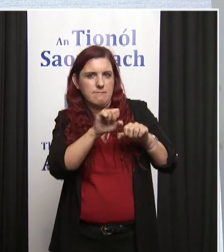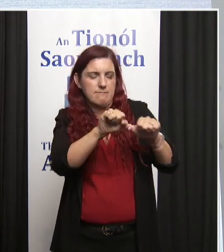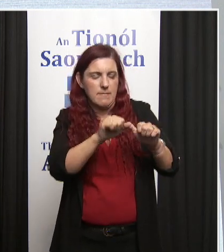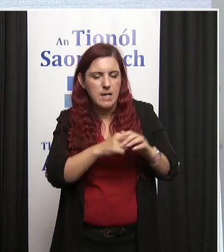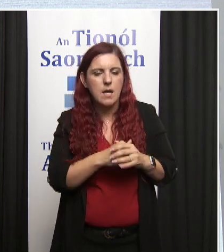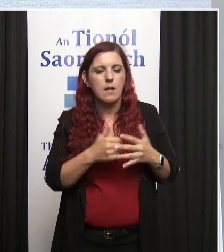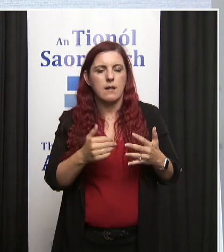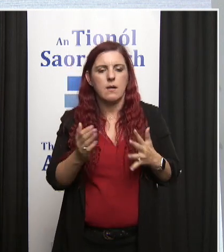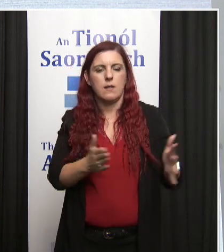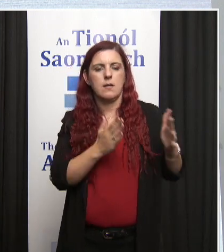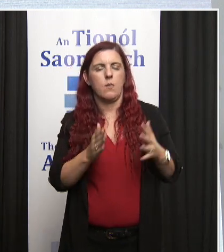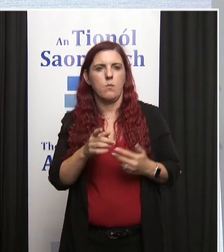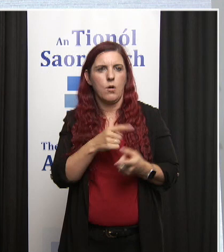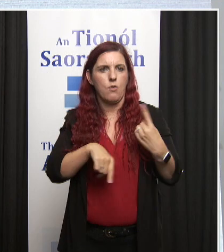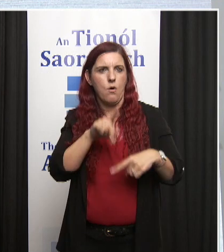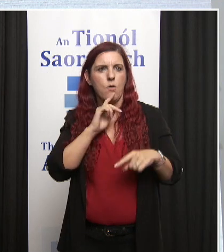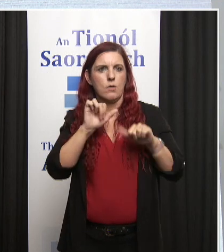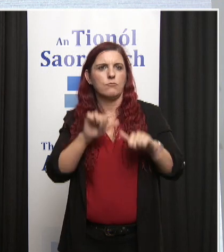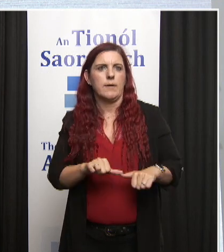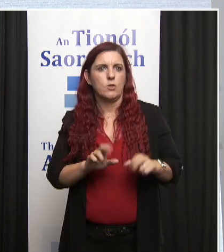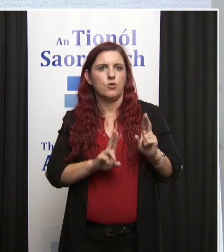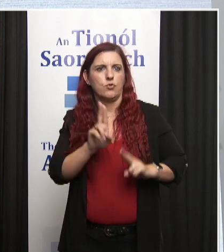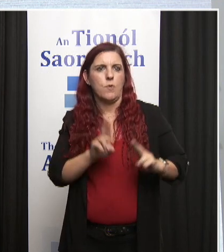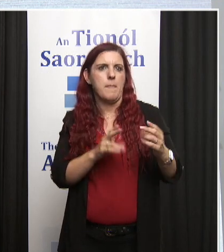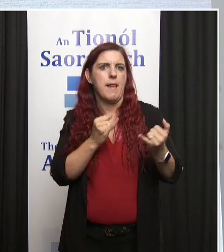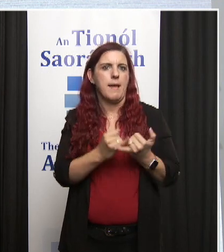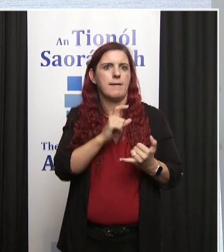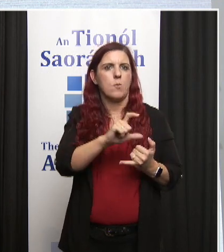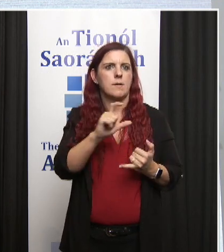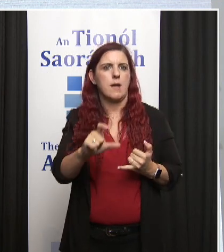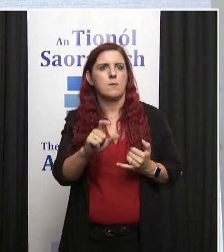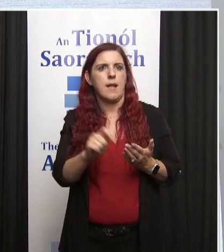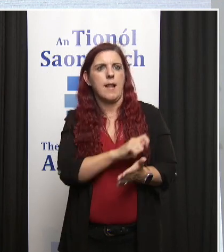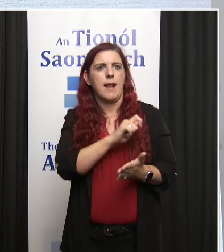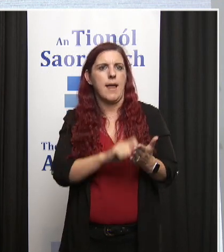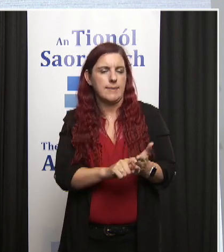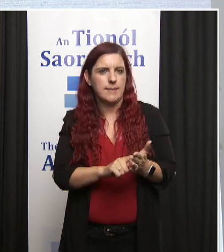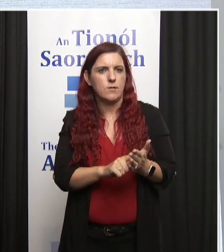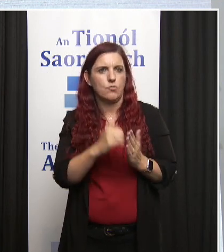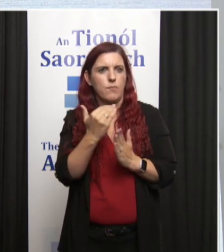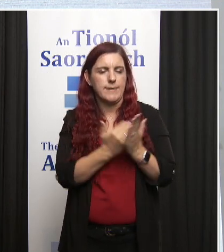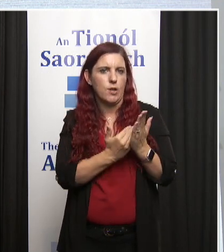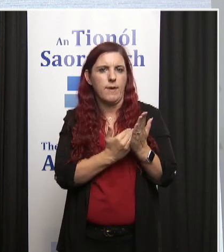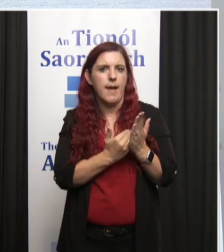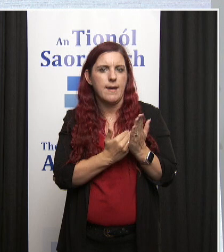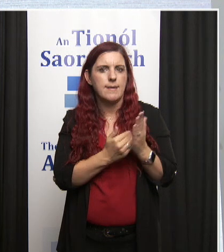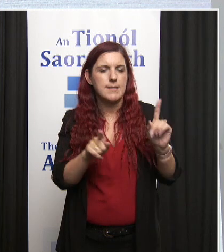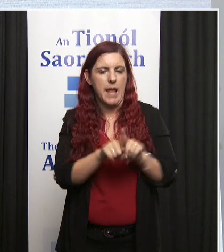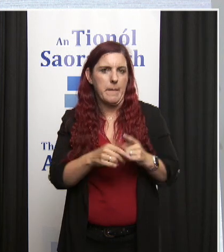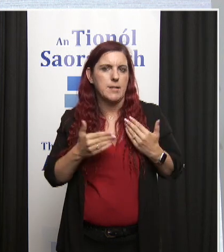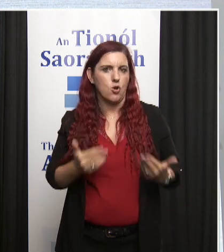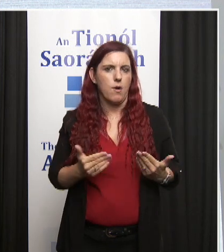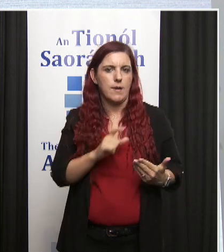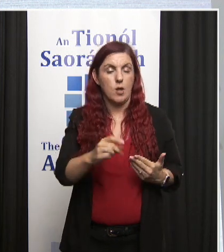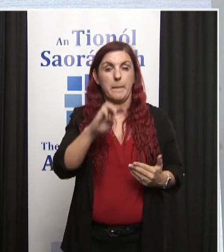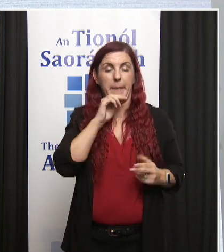We all, I think we all unanimously agreed that the electability criteria would be on the councillors,